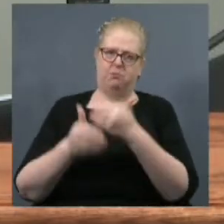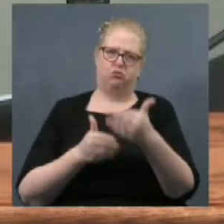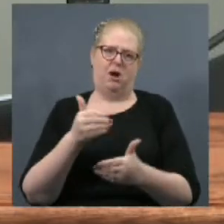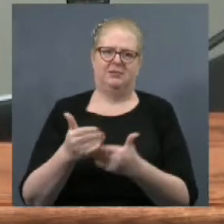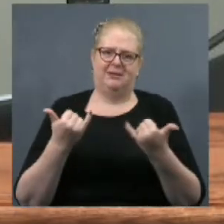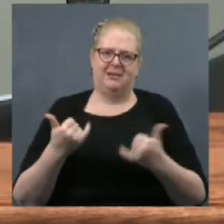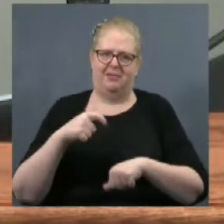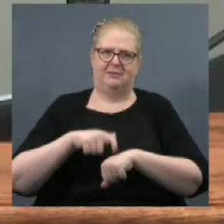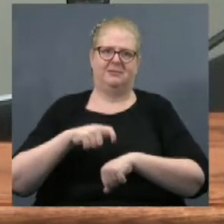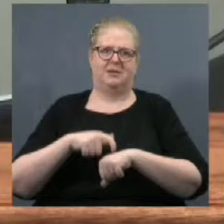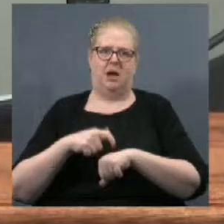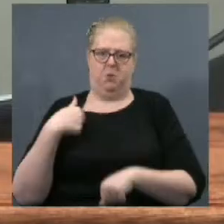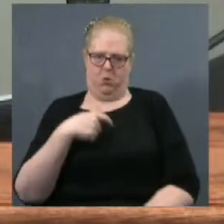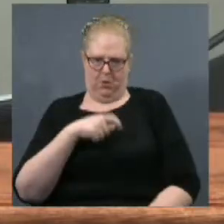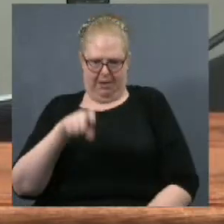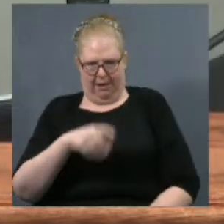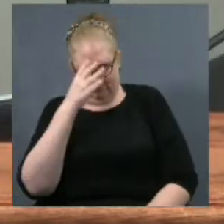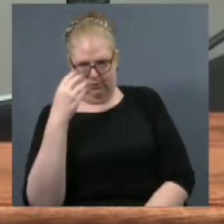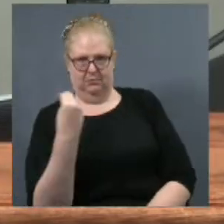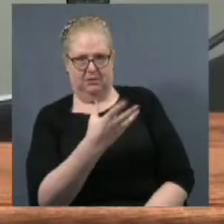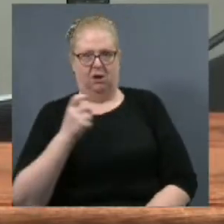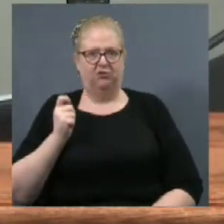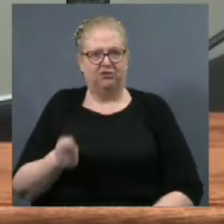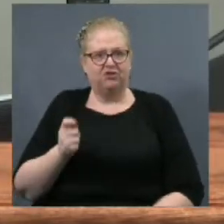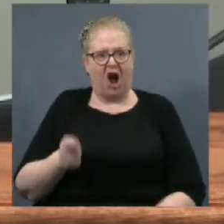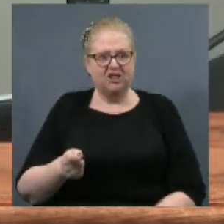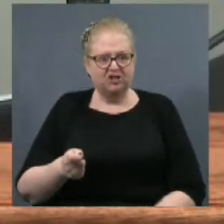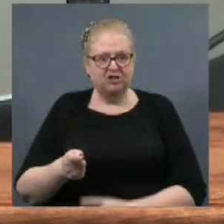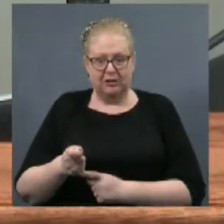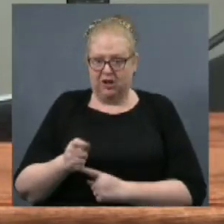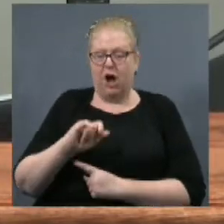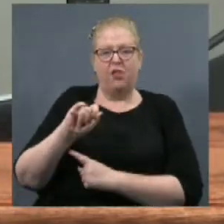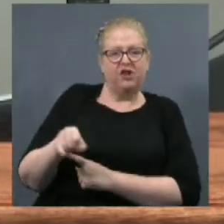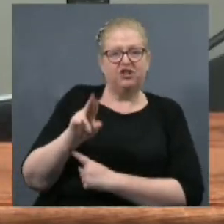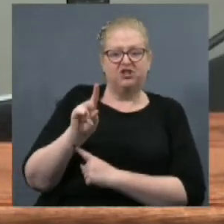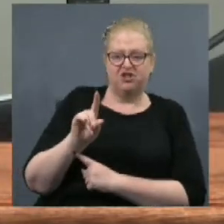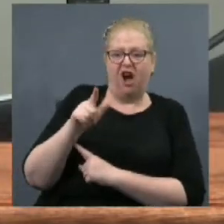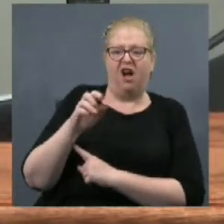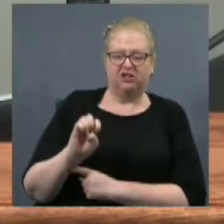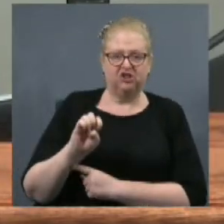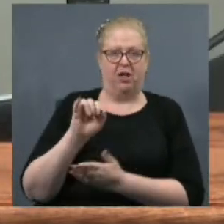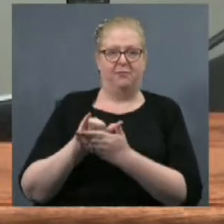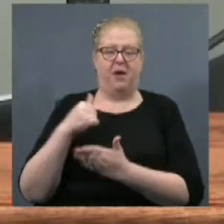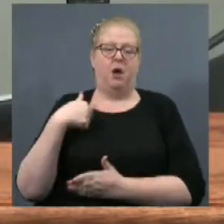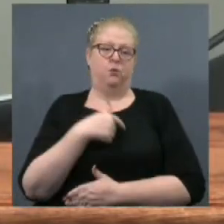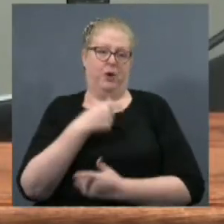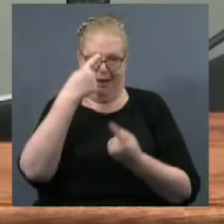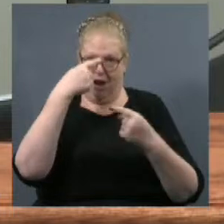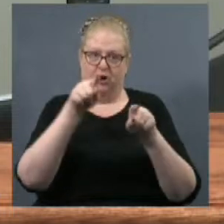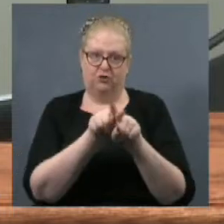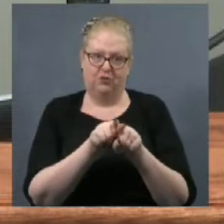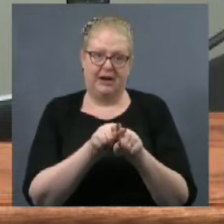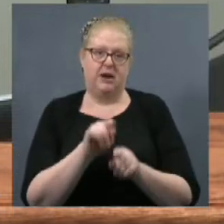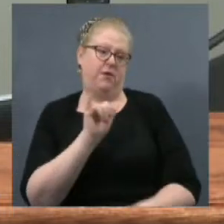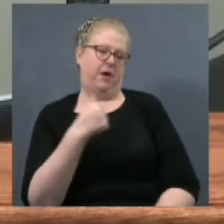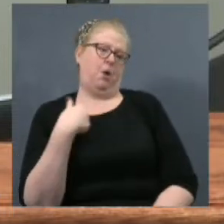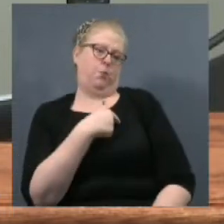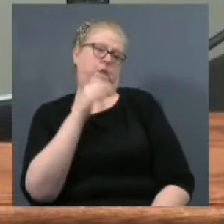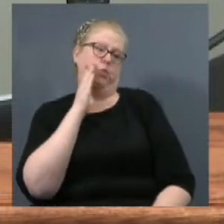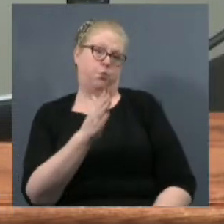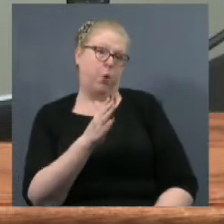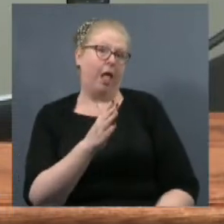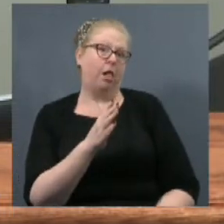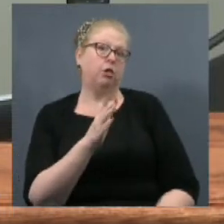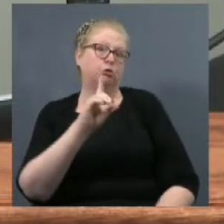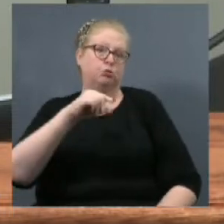with the judge, we're going to move forward or we're not. And that's the reason why. But I want to make sure you're very